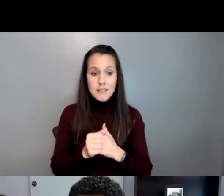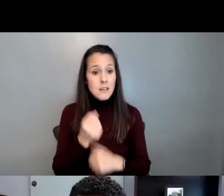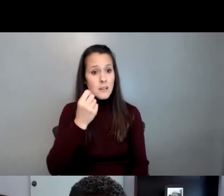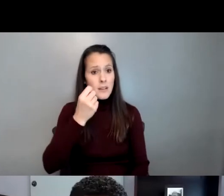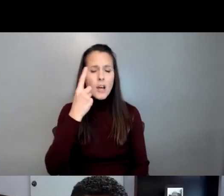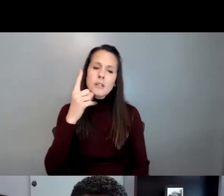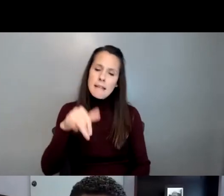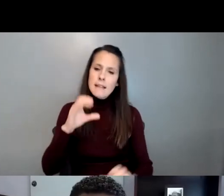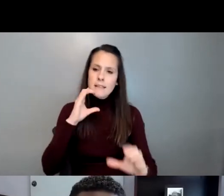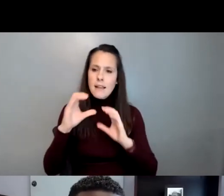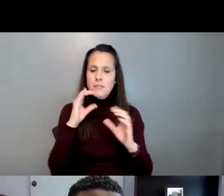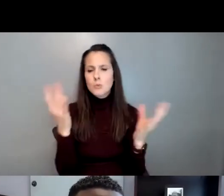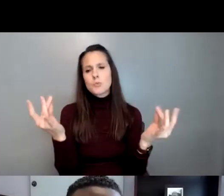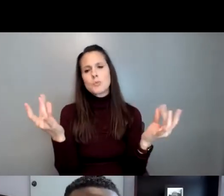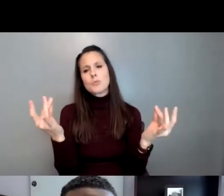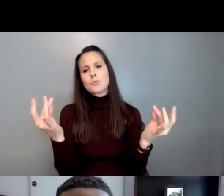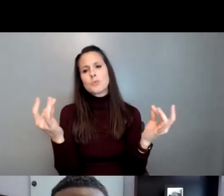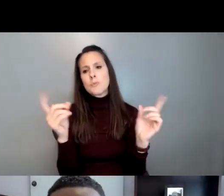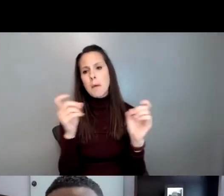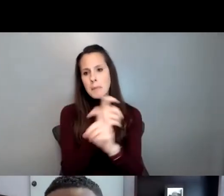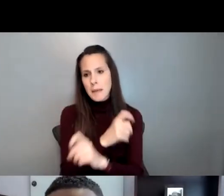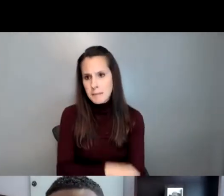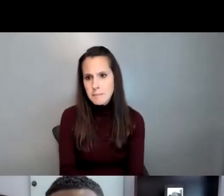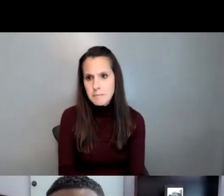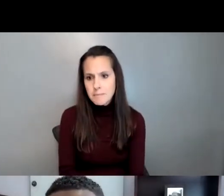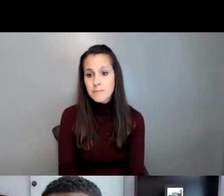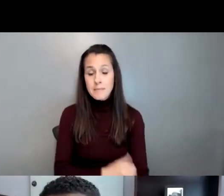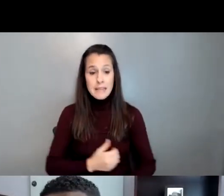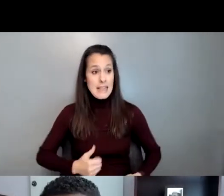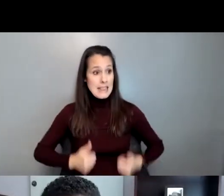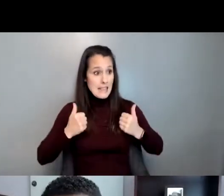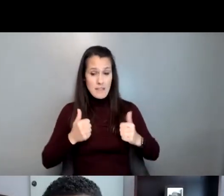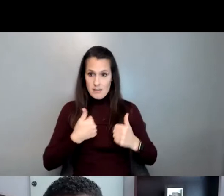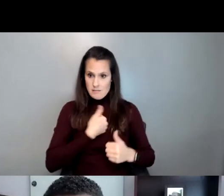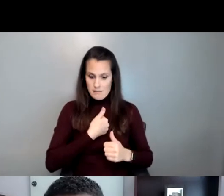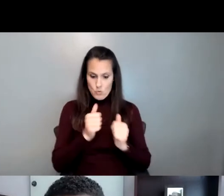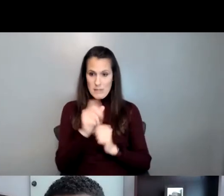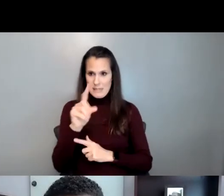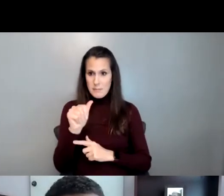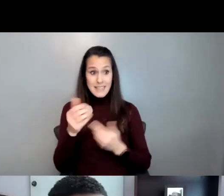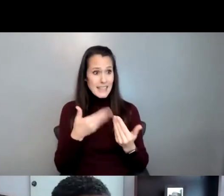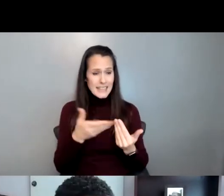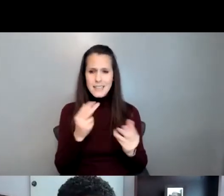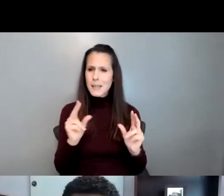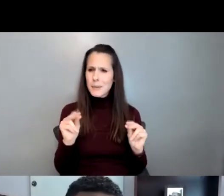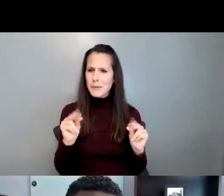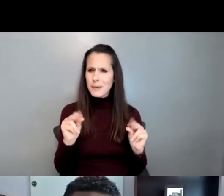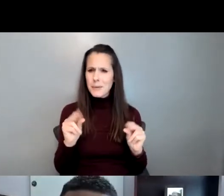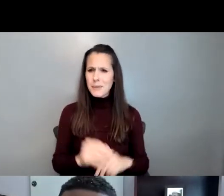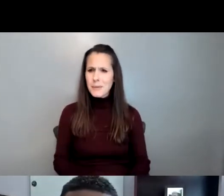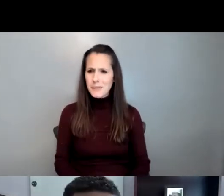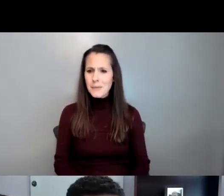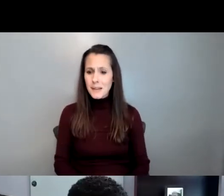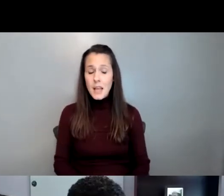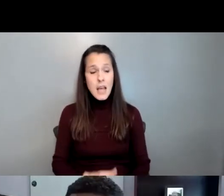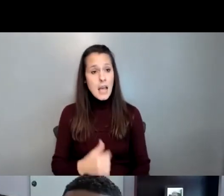nuanced conversations because I am not saying that living a life with disability is easy. And that is also something that as I come to you with